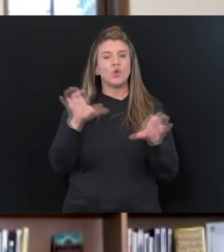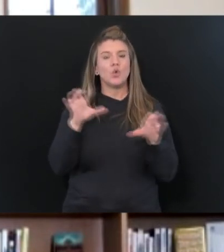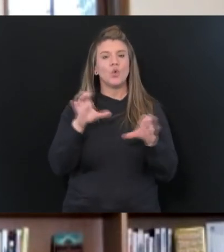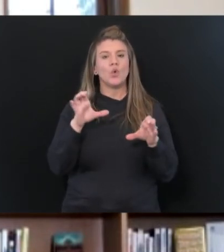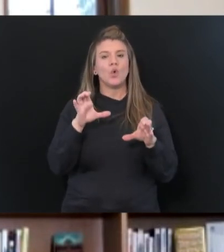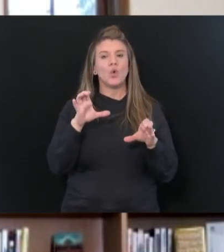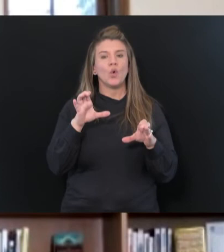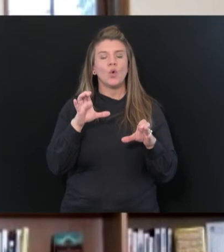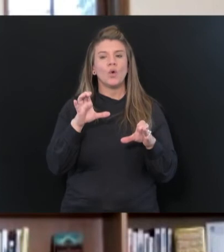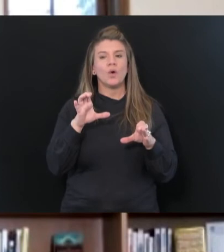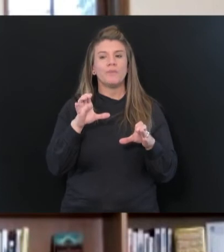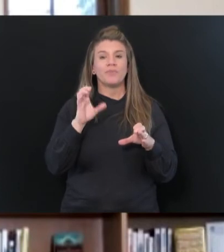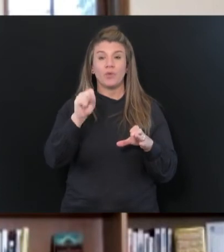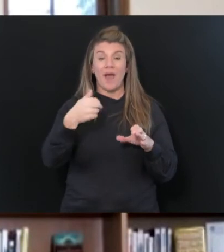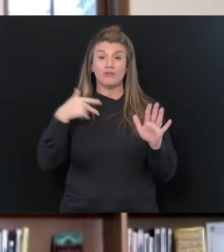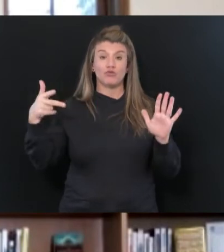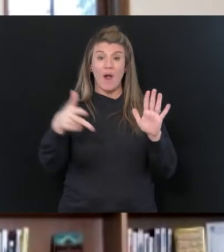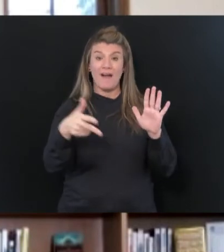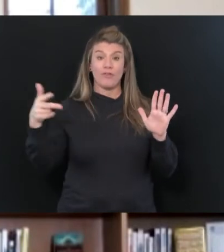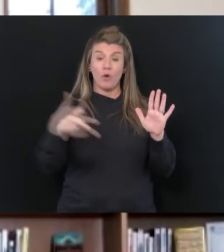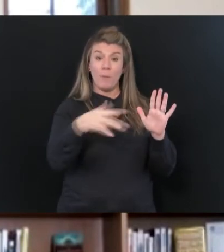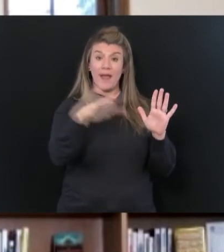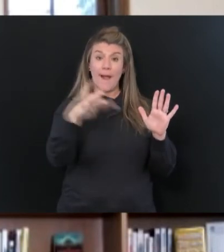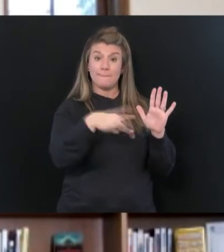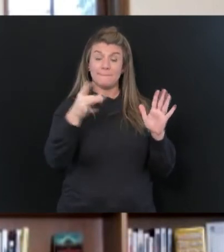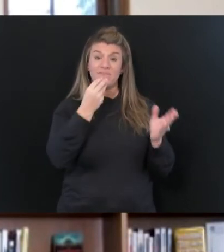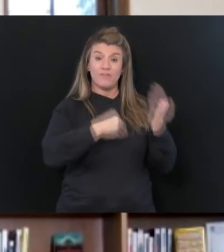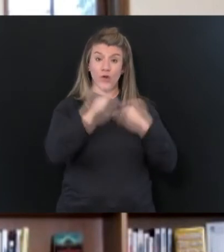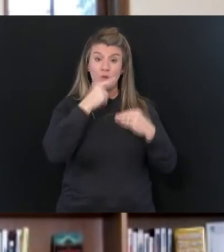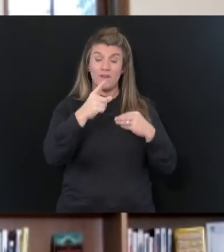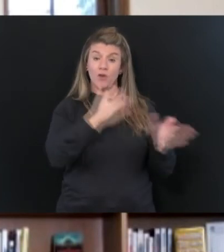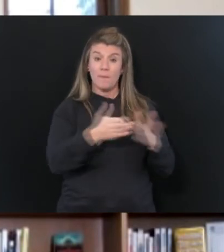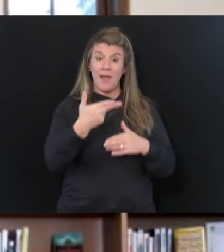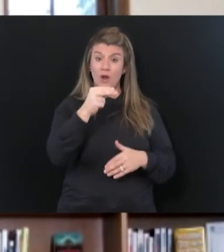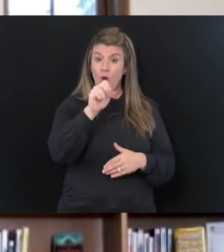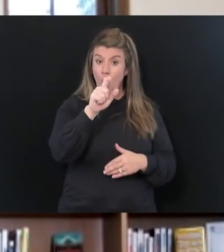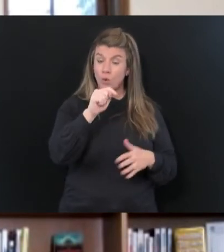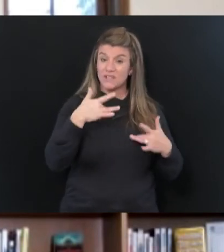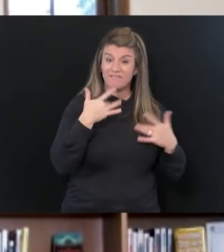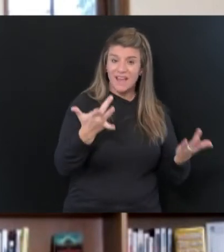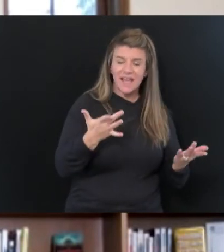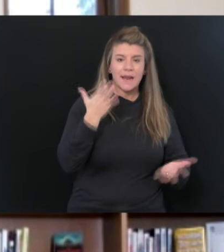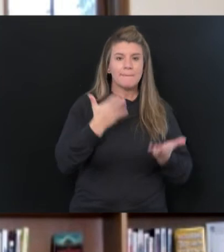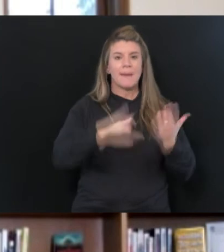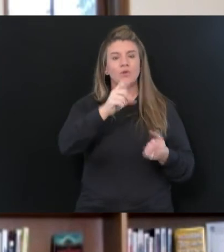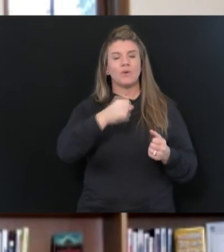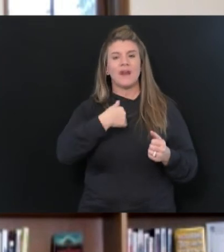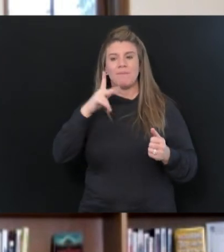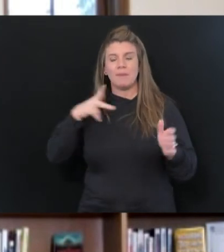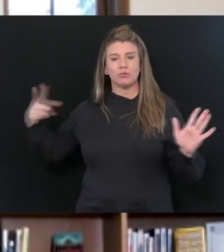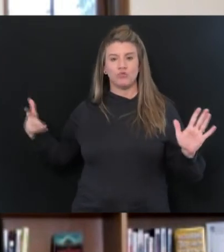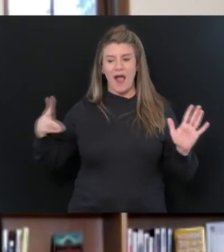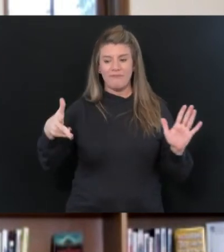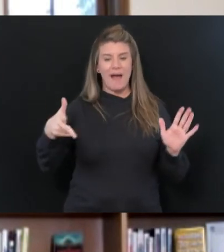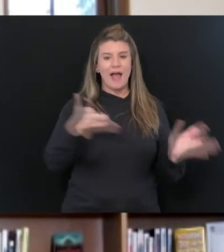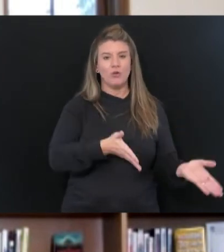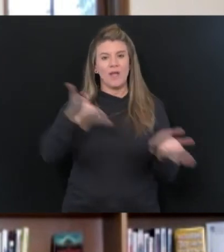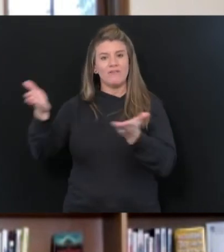maybe a drive-through meal pickup. If you're going to host any type of event, maybe you can have people drive by and pick up the meal to